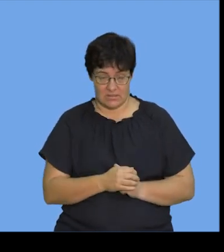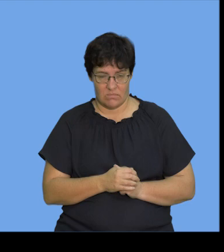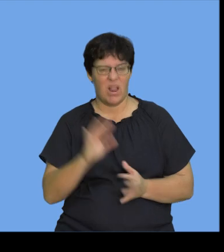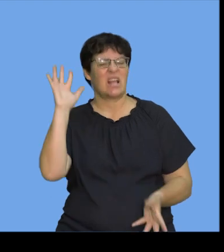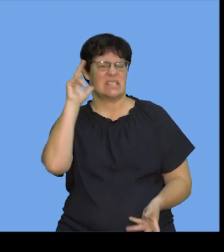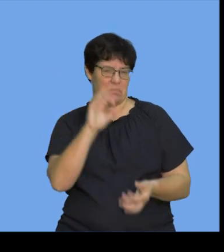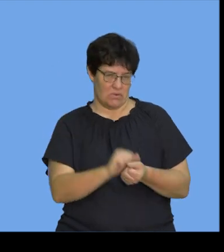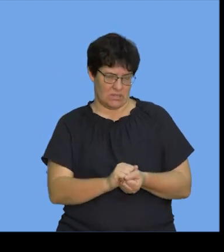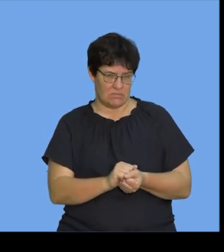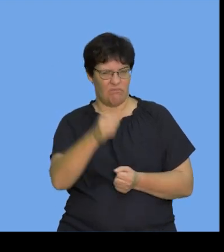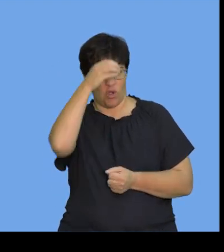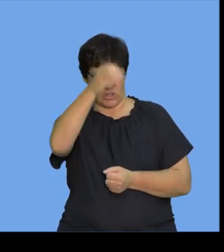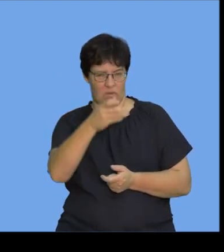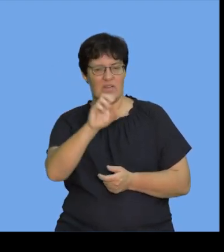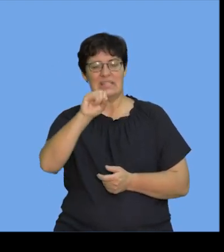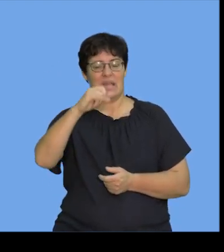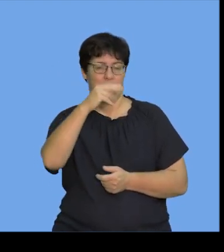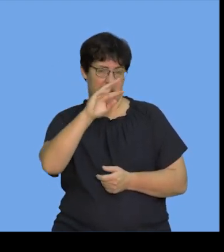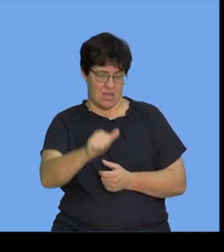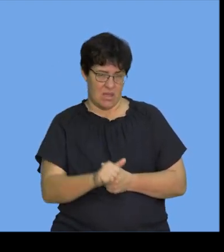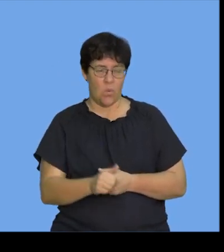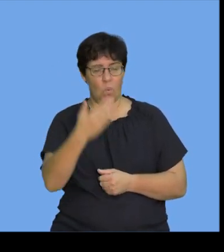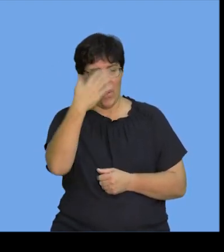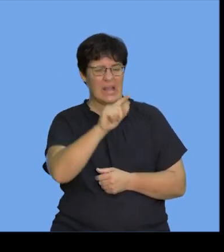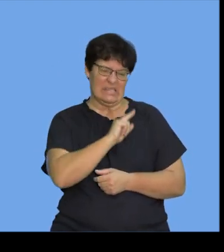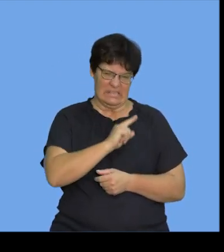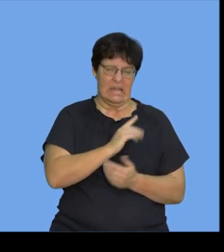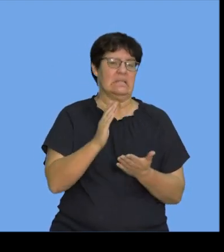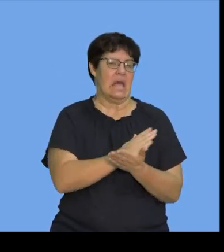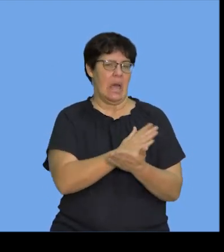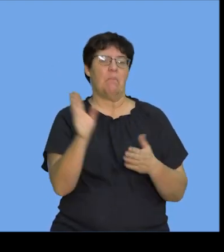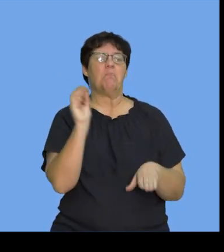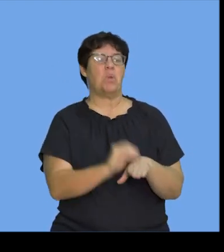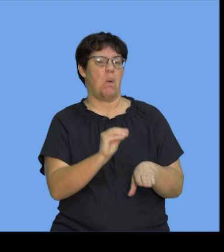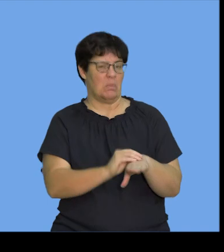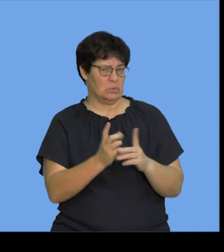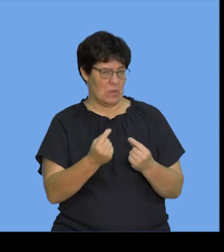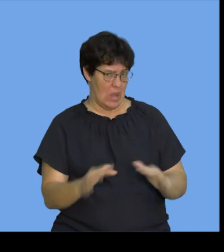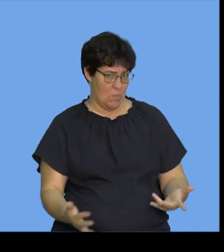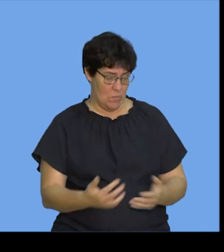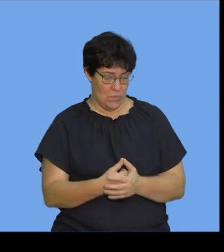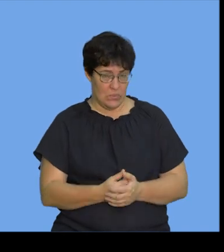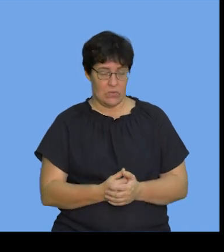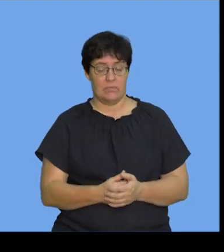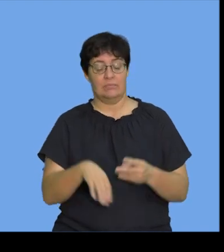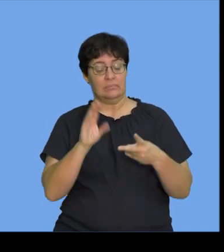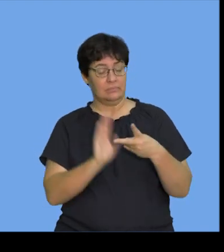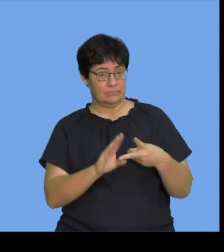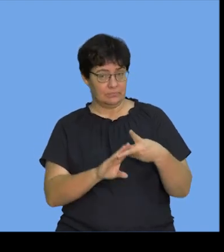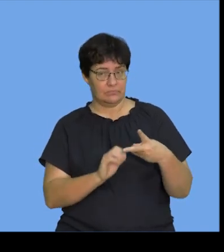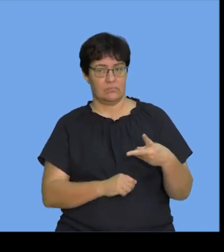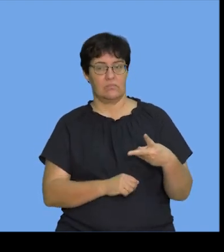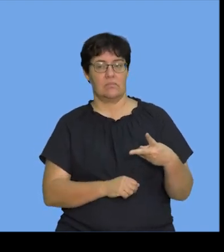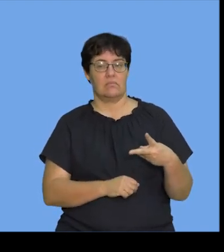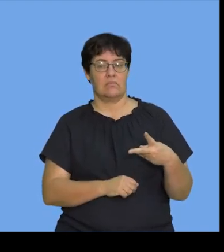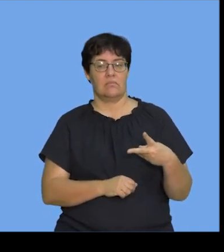the concept of sigma notation because I know that it's a bit of a problem for you to do this one. Then number 2, you find